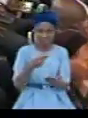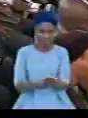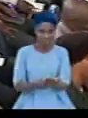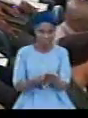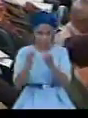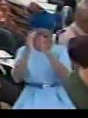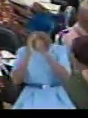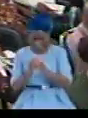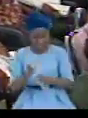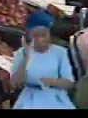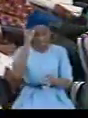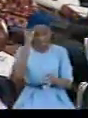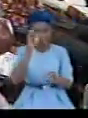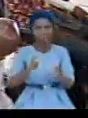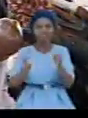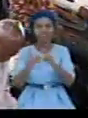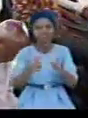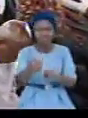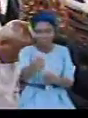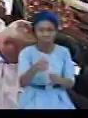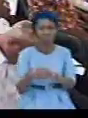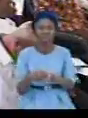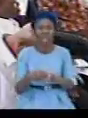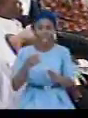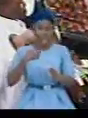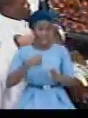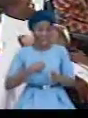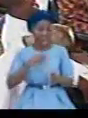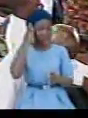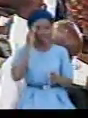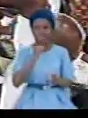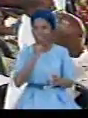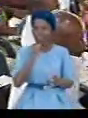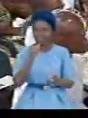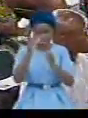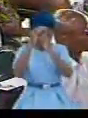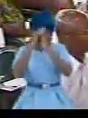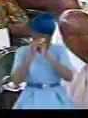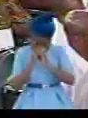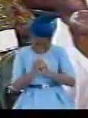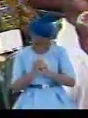yourself. You let Satan hear.